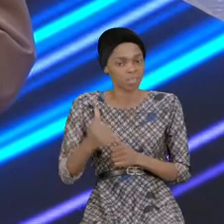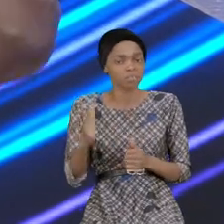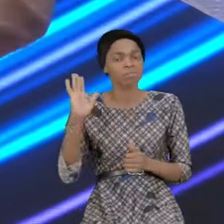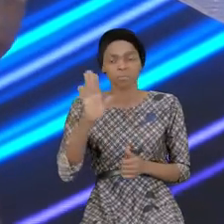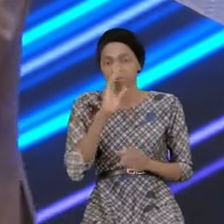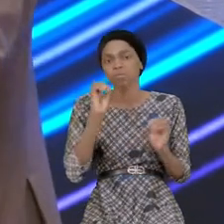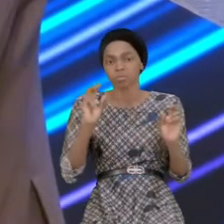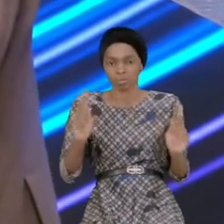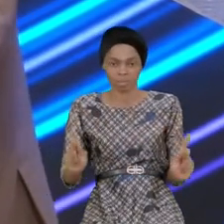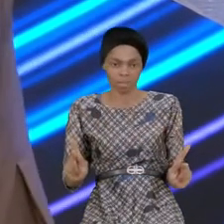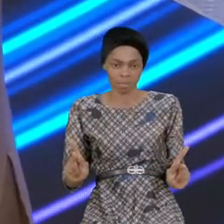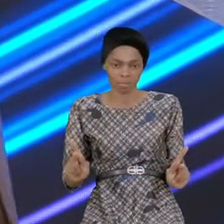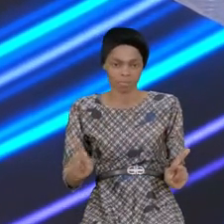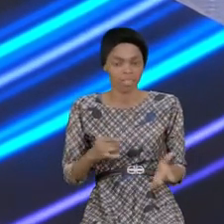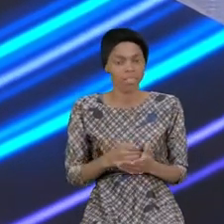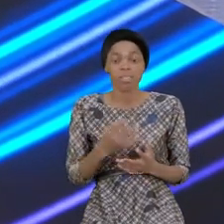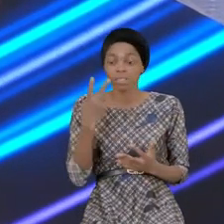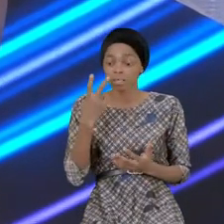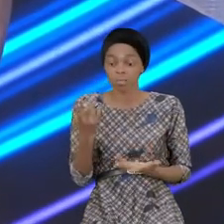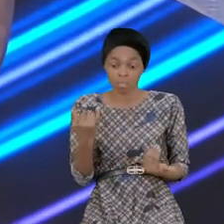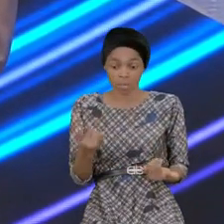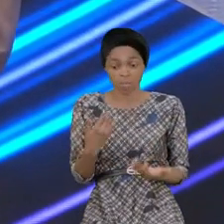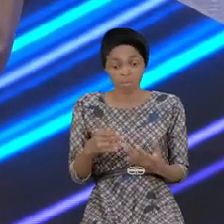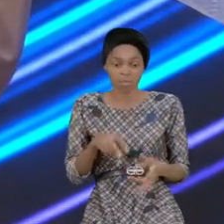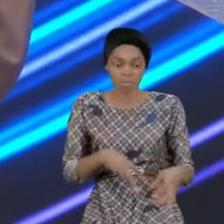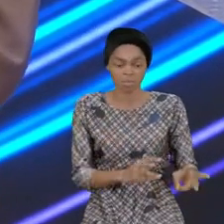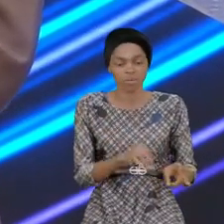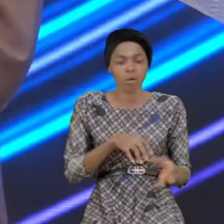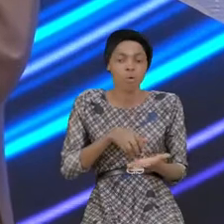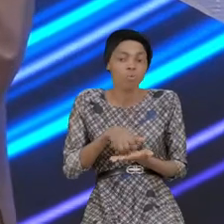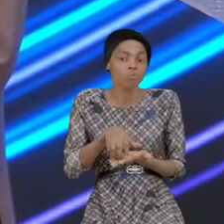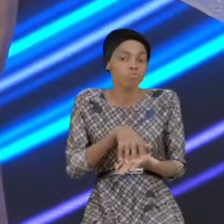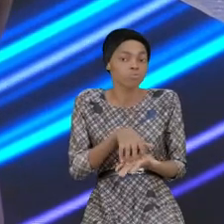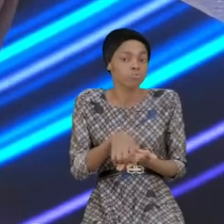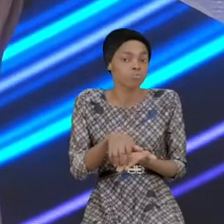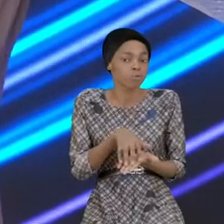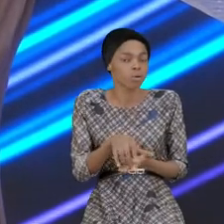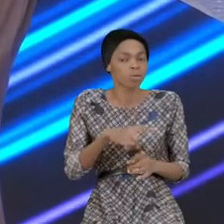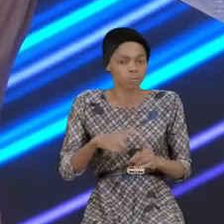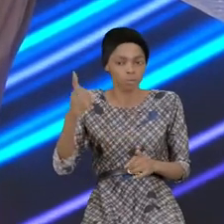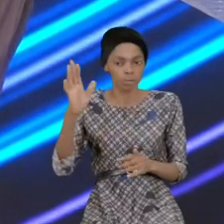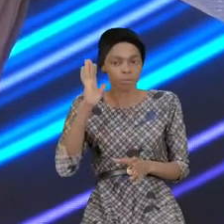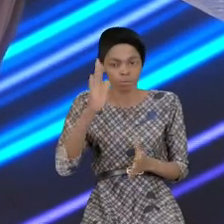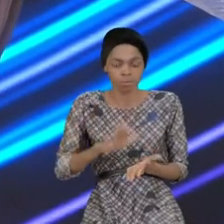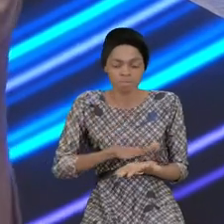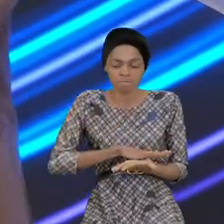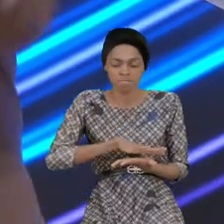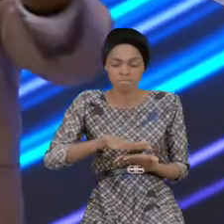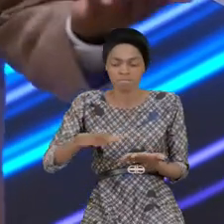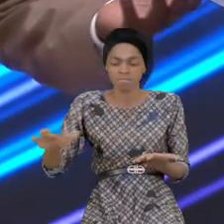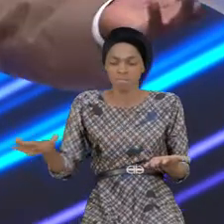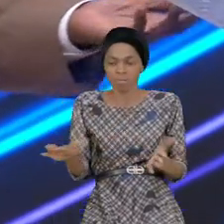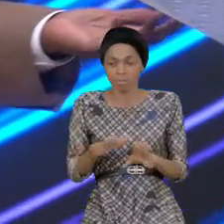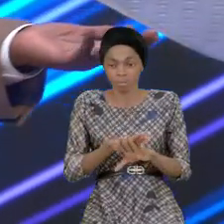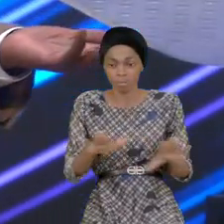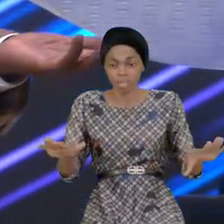right. It appears that the road is rough. It will make plain the rough road. It